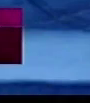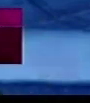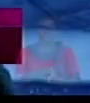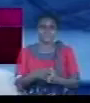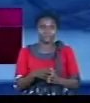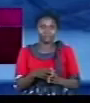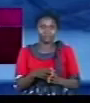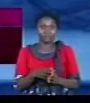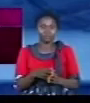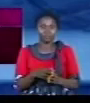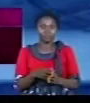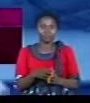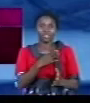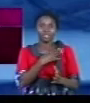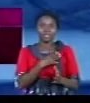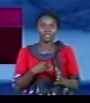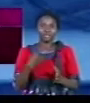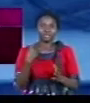and free,